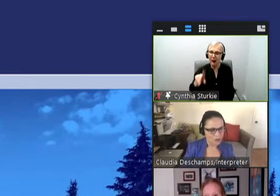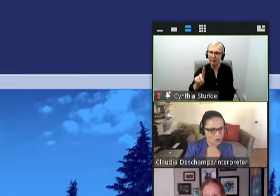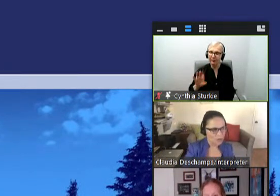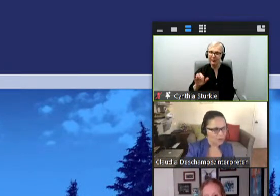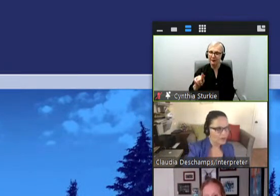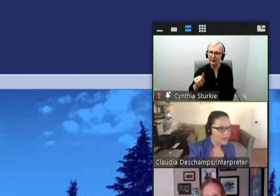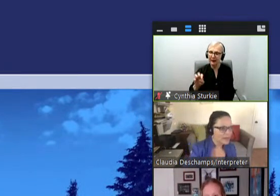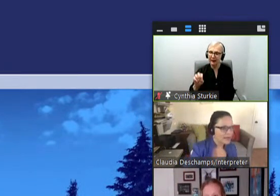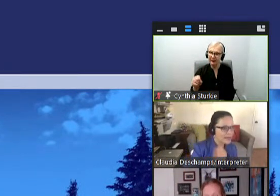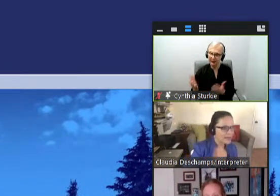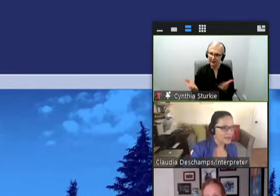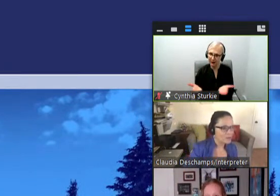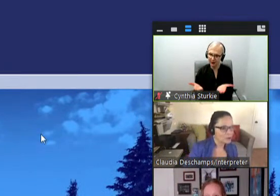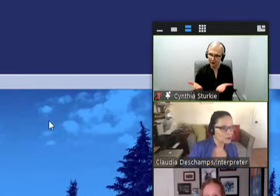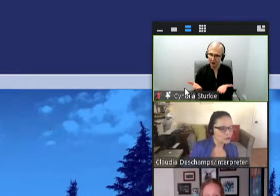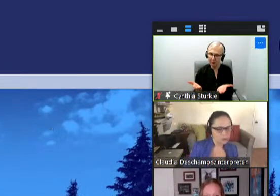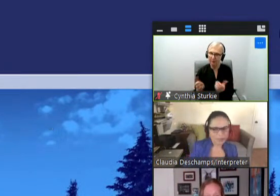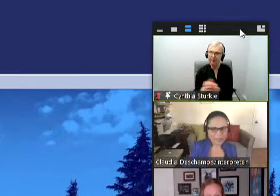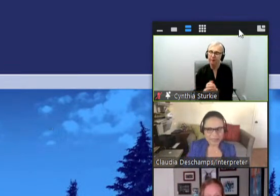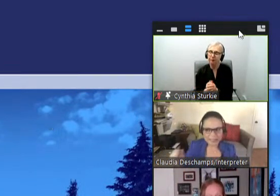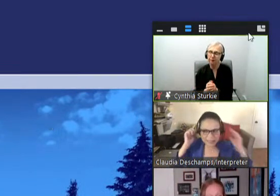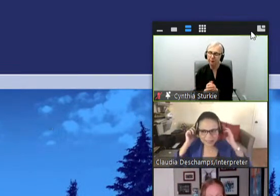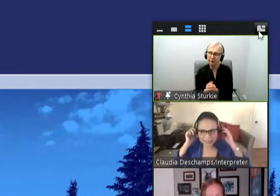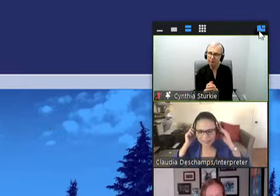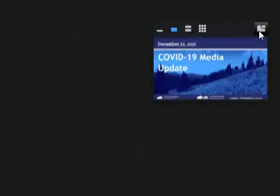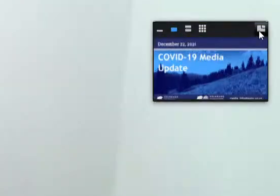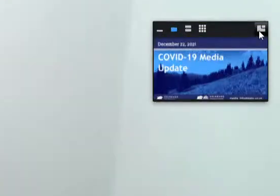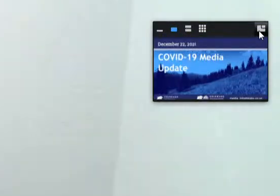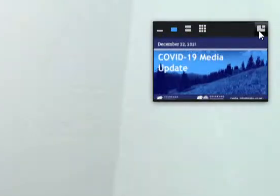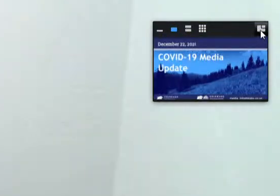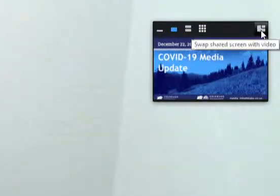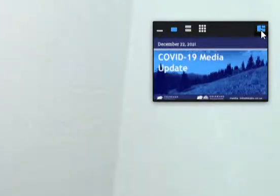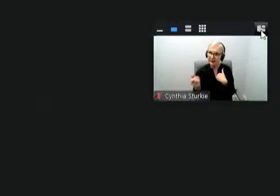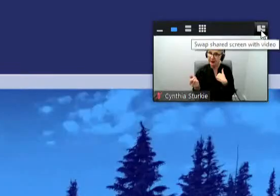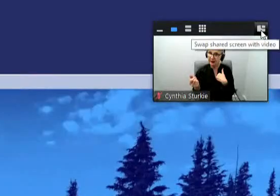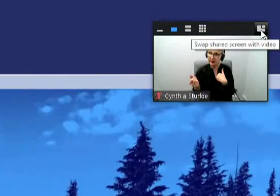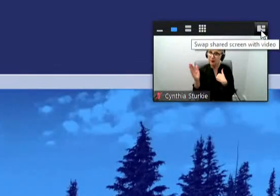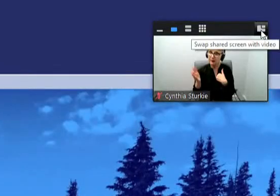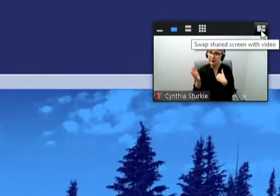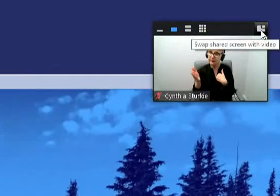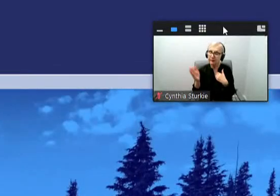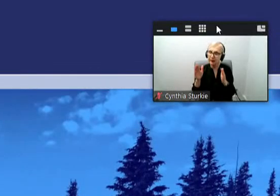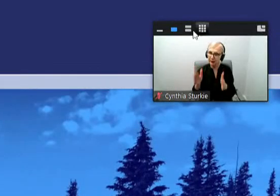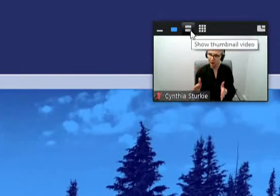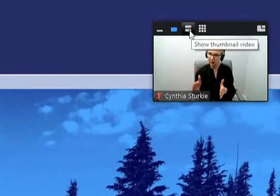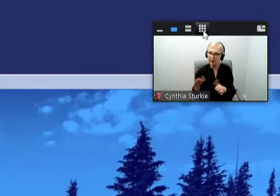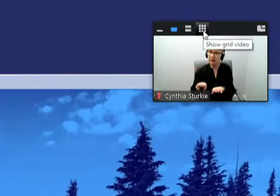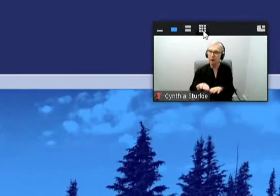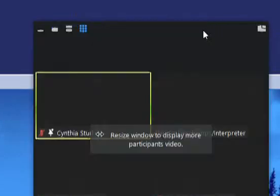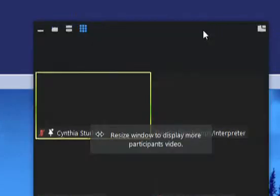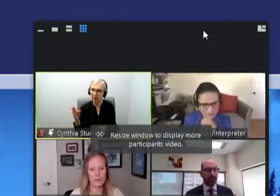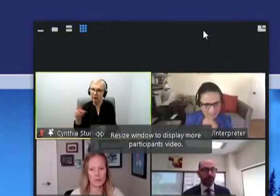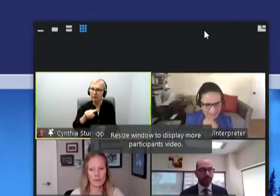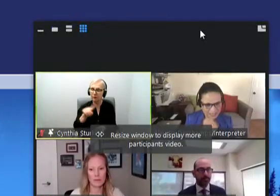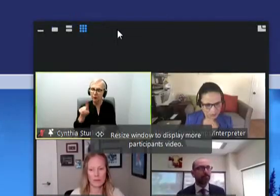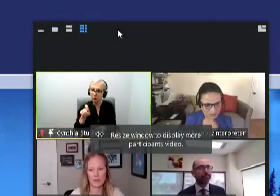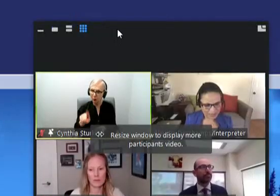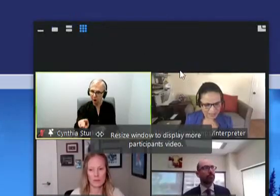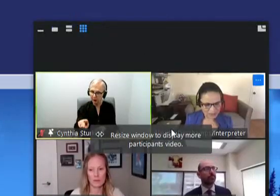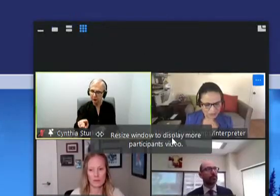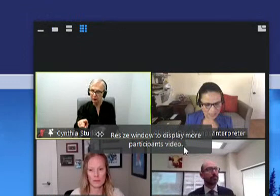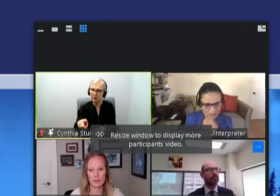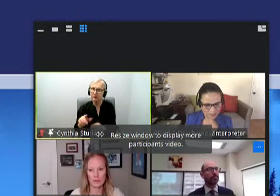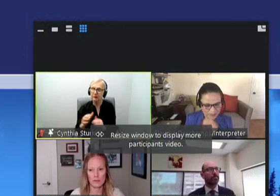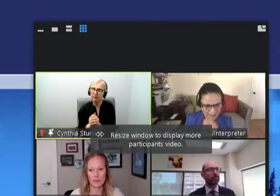Luigi. Recording in progress. Panelists, and then we will open things up to a media Q&A at the end of the presentation. A couple of housekeeping notes ahead